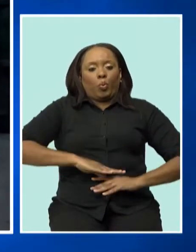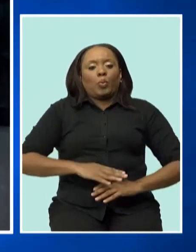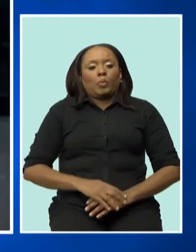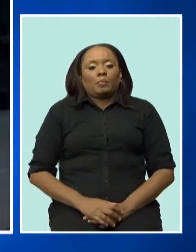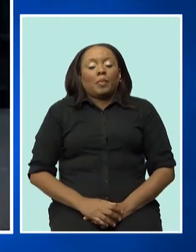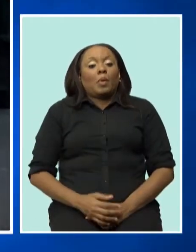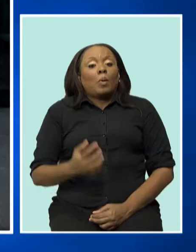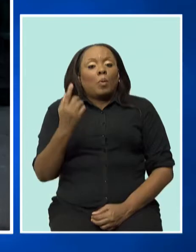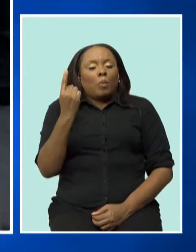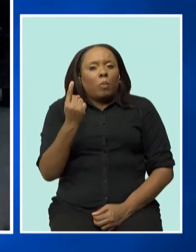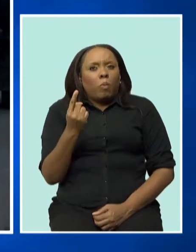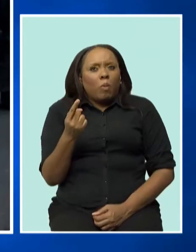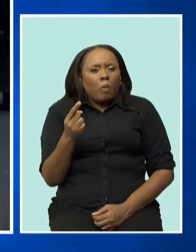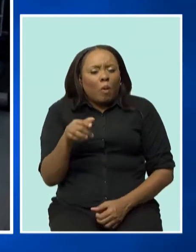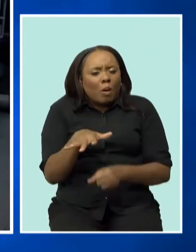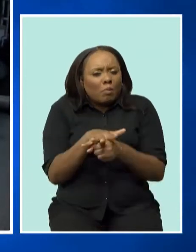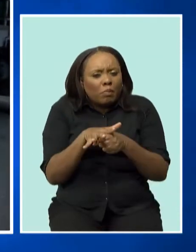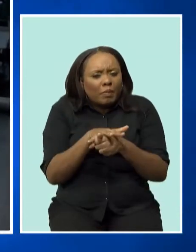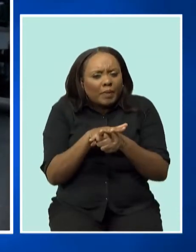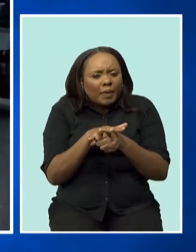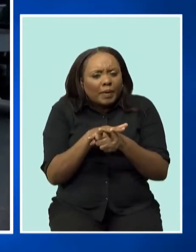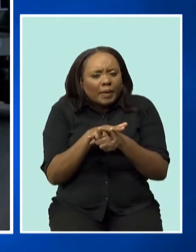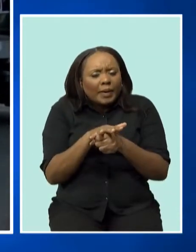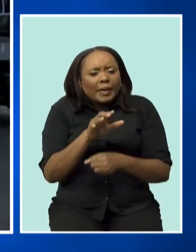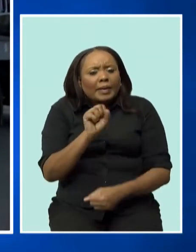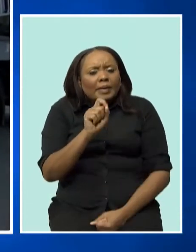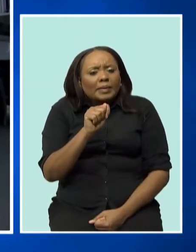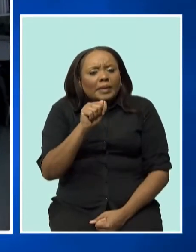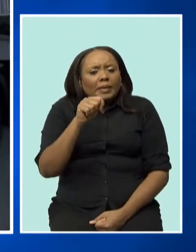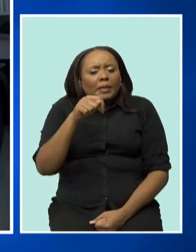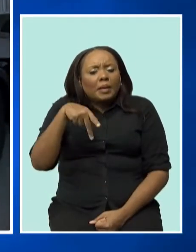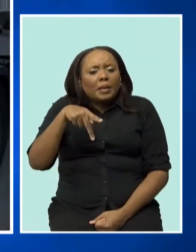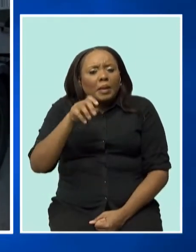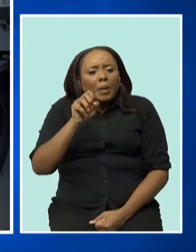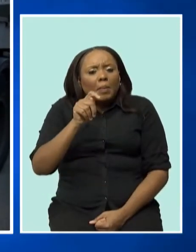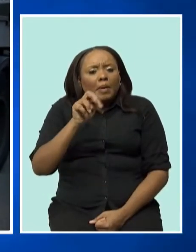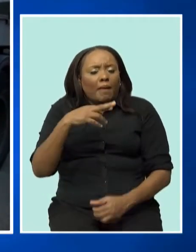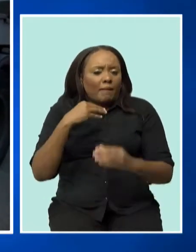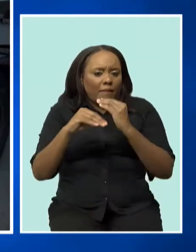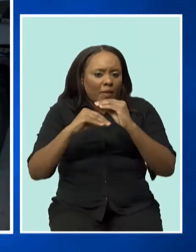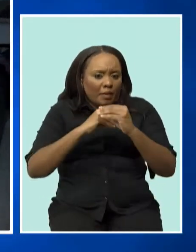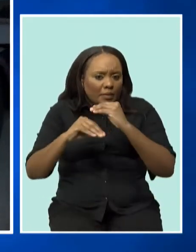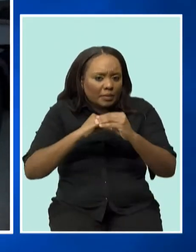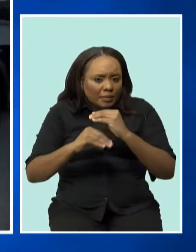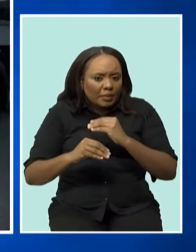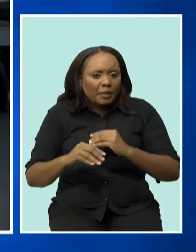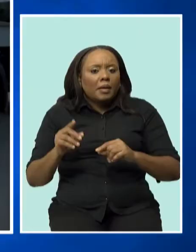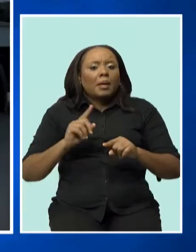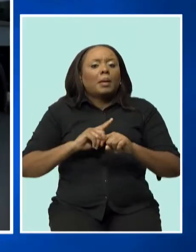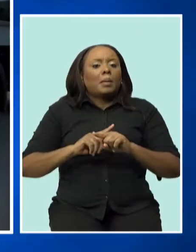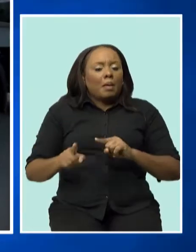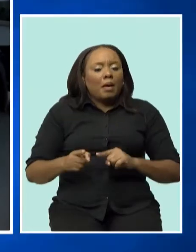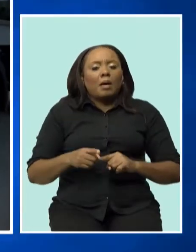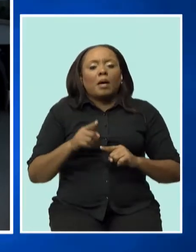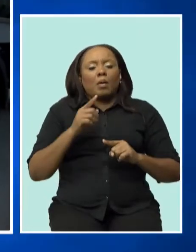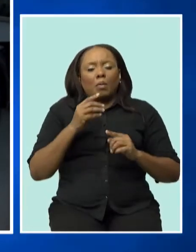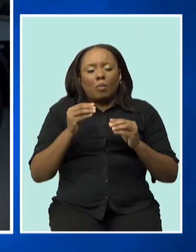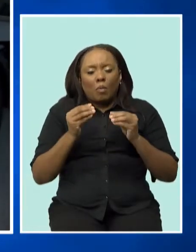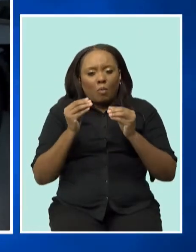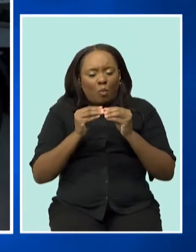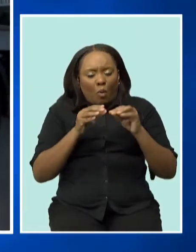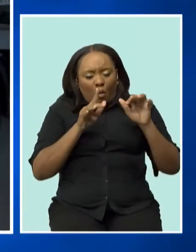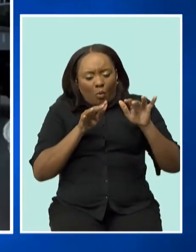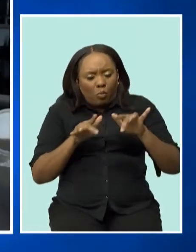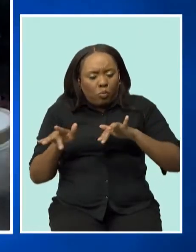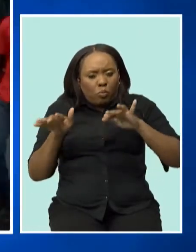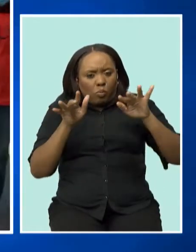a ruptured main at Hayman St. Peter, and customers connected to this system have been told to expect a gradual return of water in